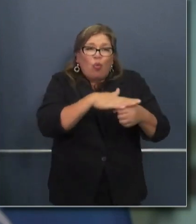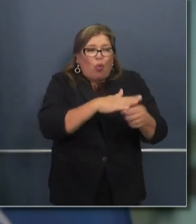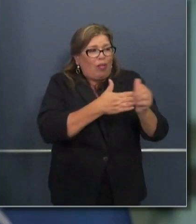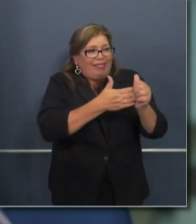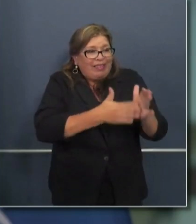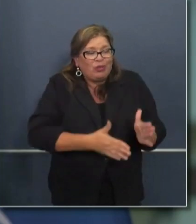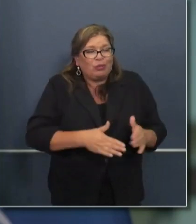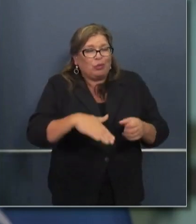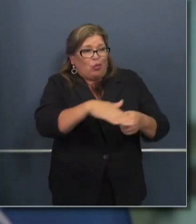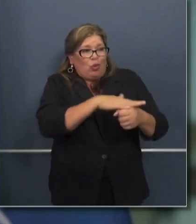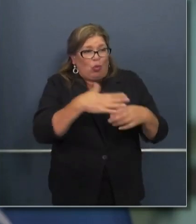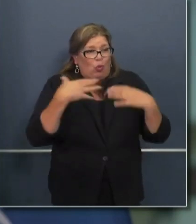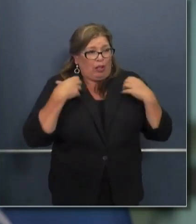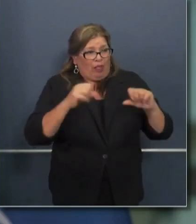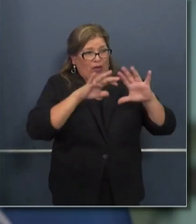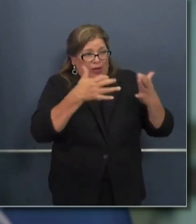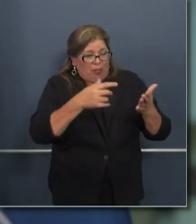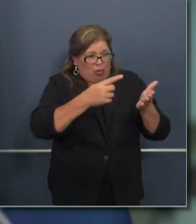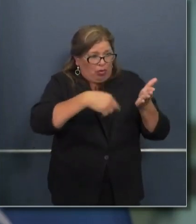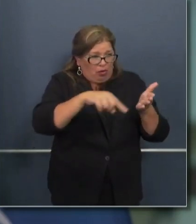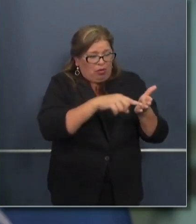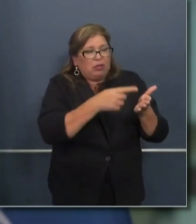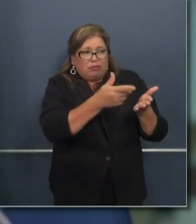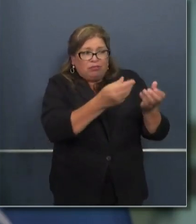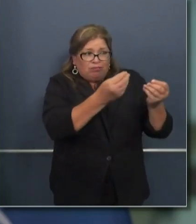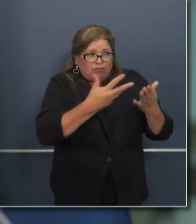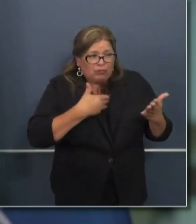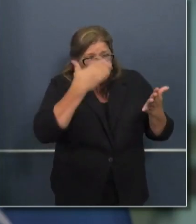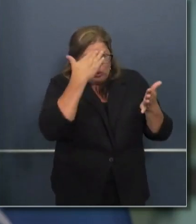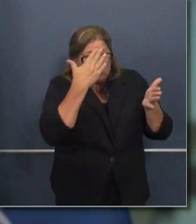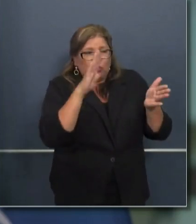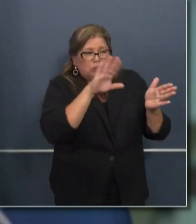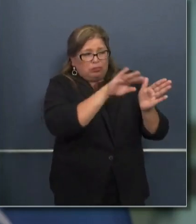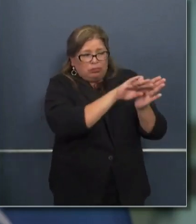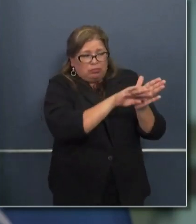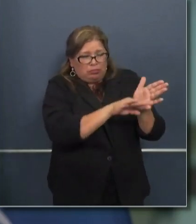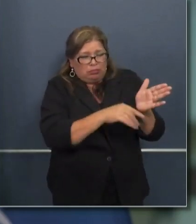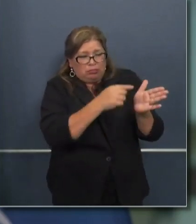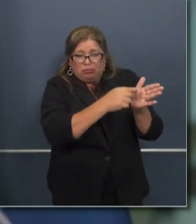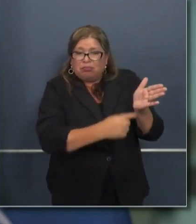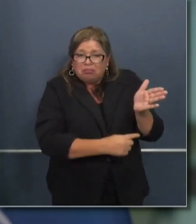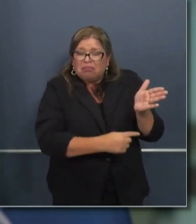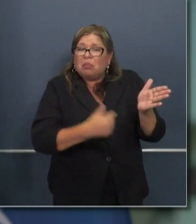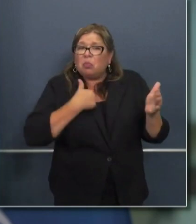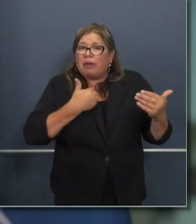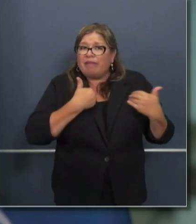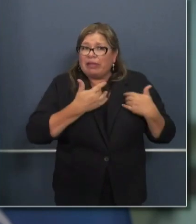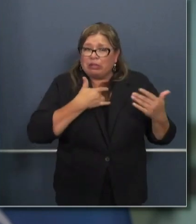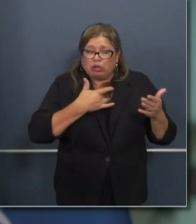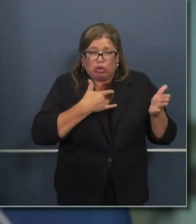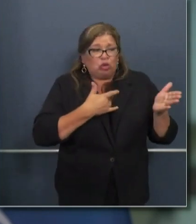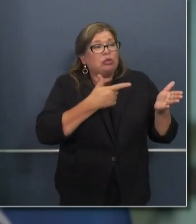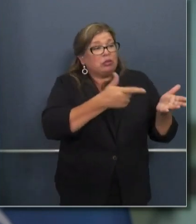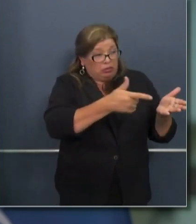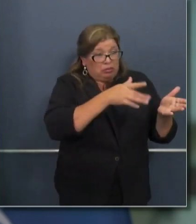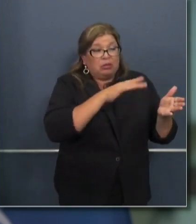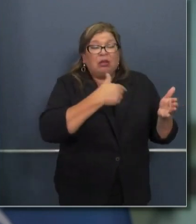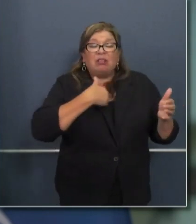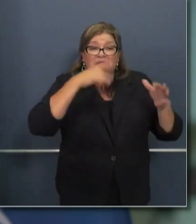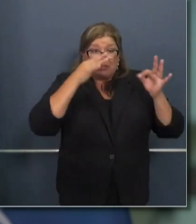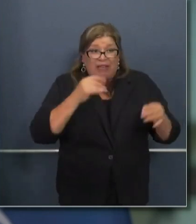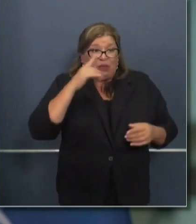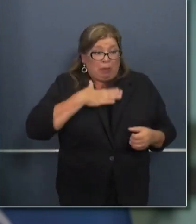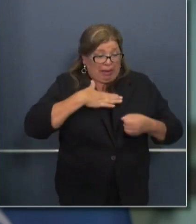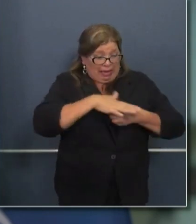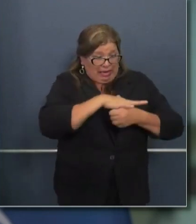listen and we attest to their concerns. We put them on websites available on